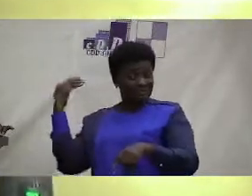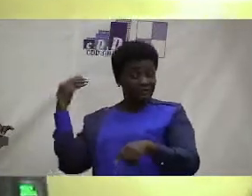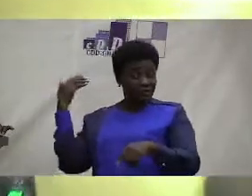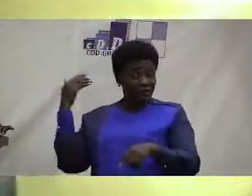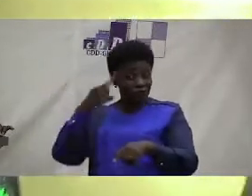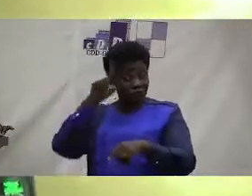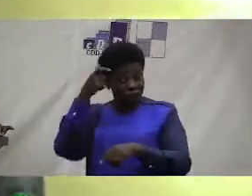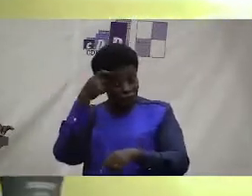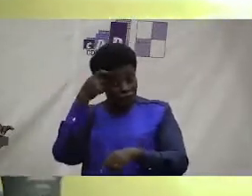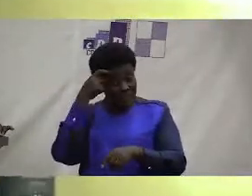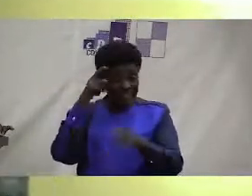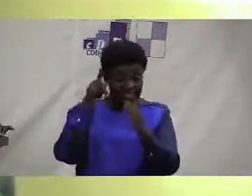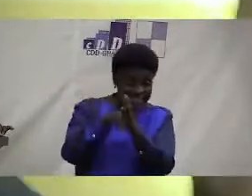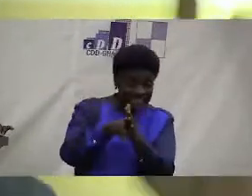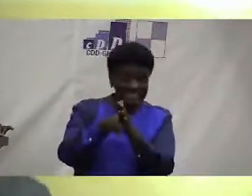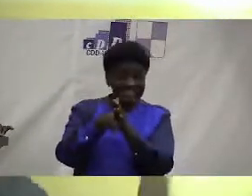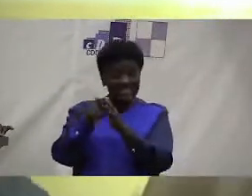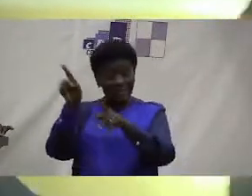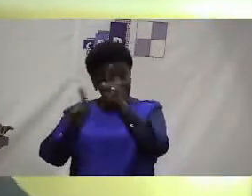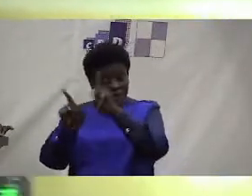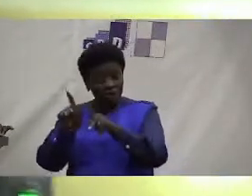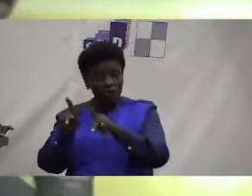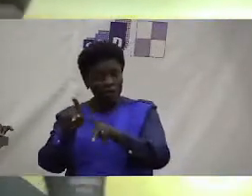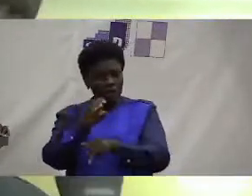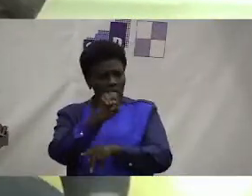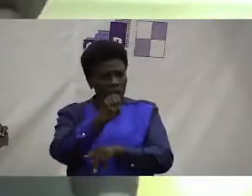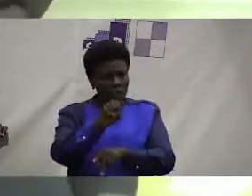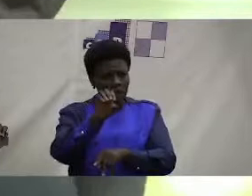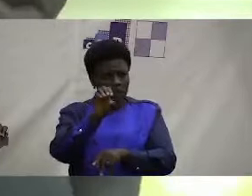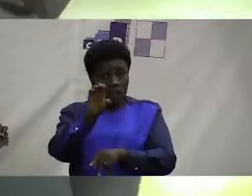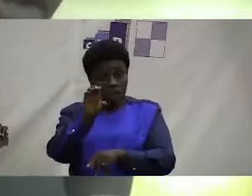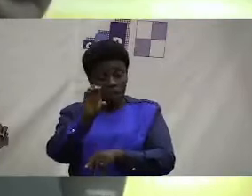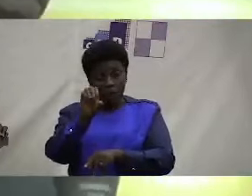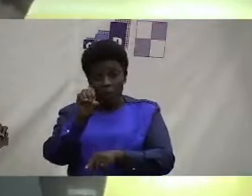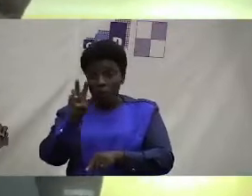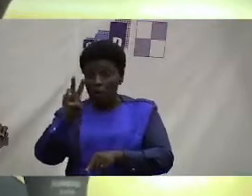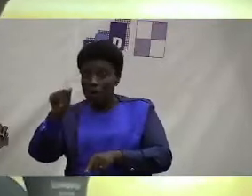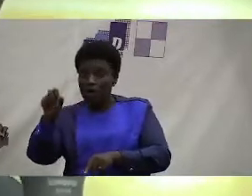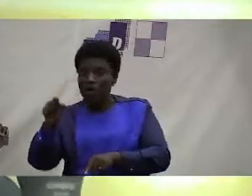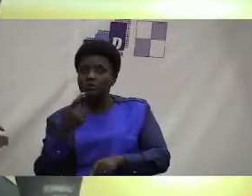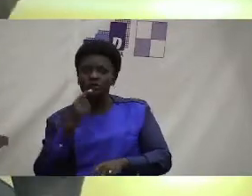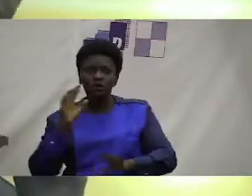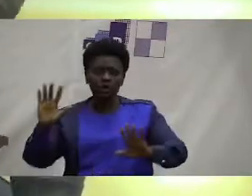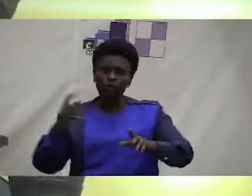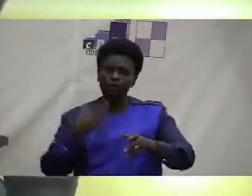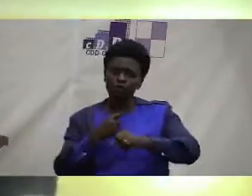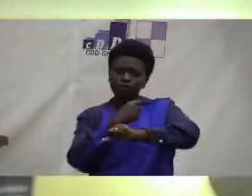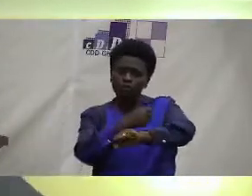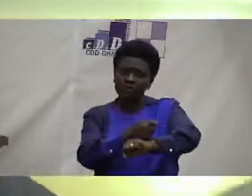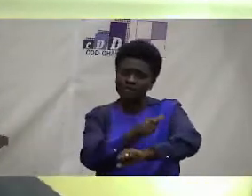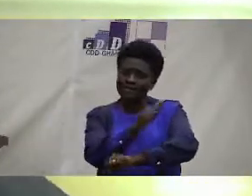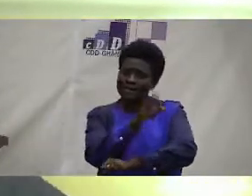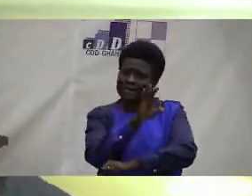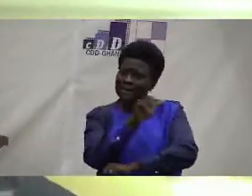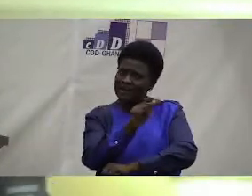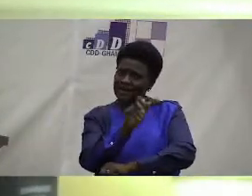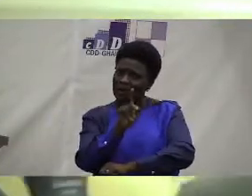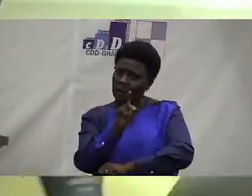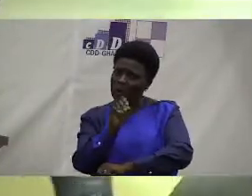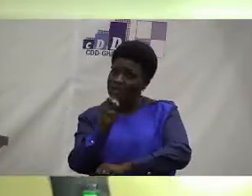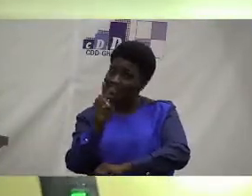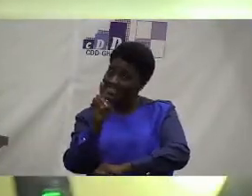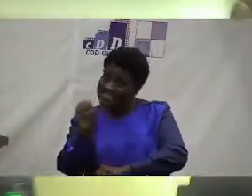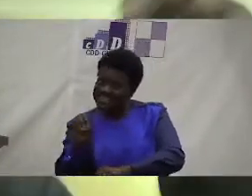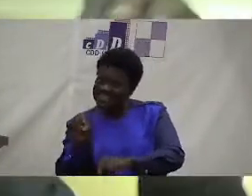abuses of the people, and all of that, ECOWAS would have acted to say, we want you to protect Alpha Conde. I think we've seen similar